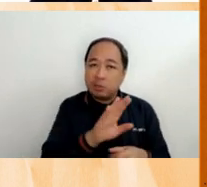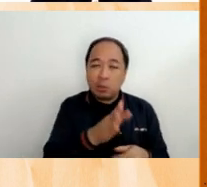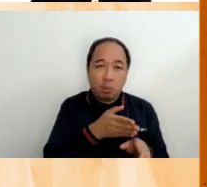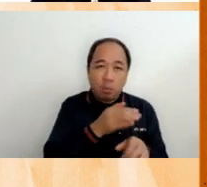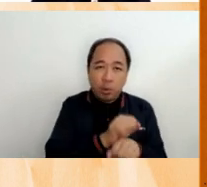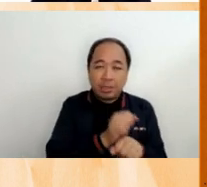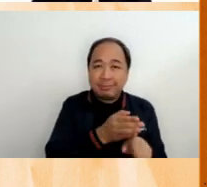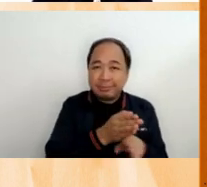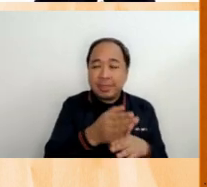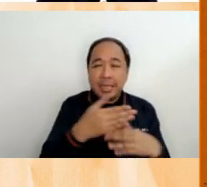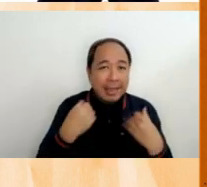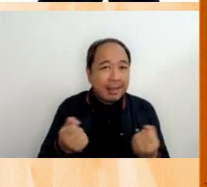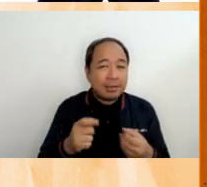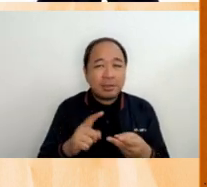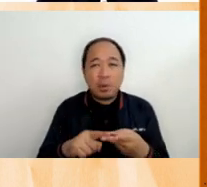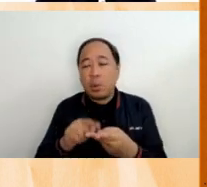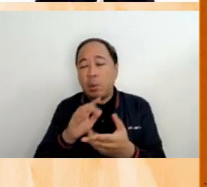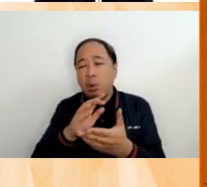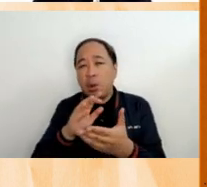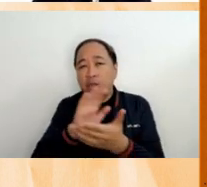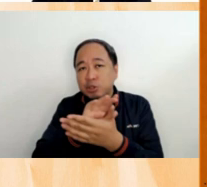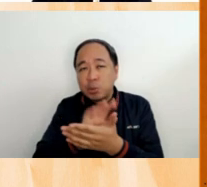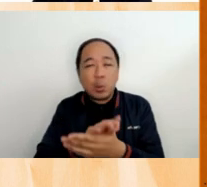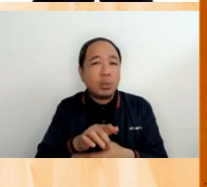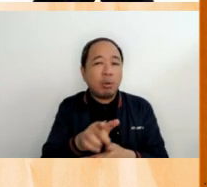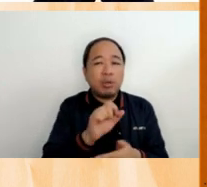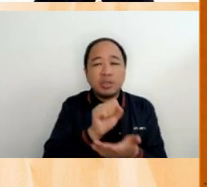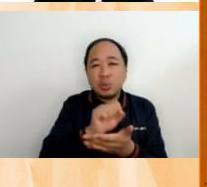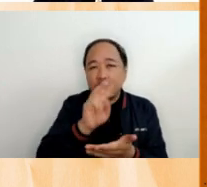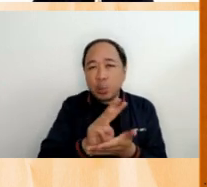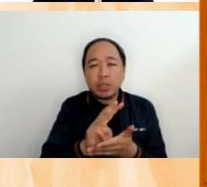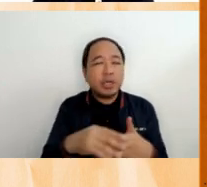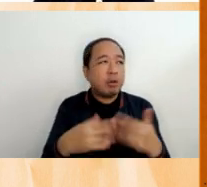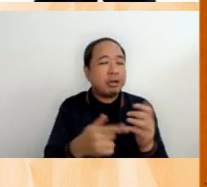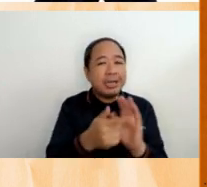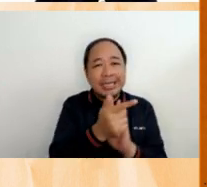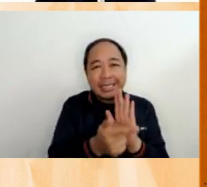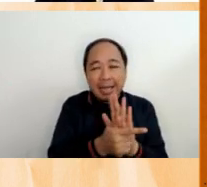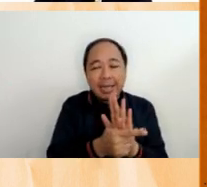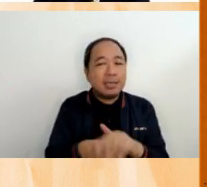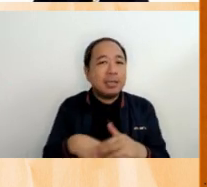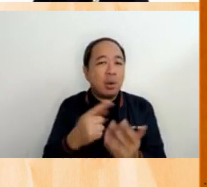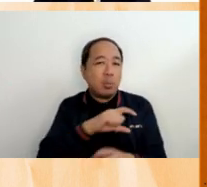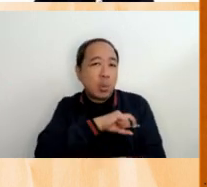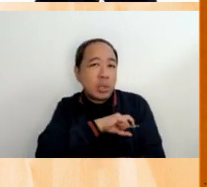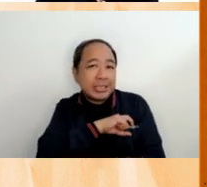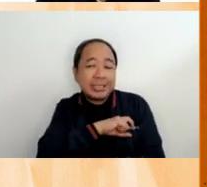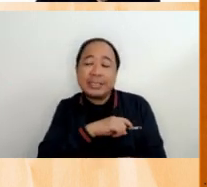we all play a critical role in identifying and supporting our youth who are at risk for